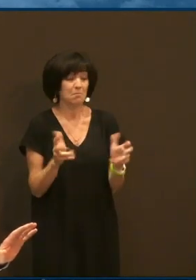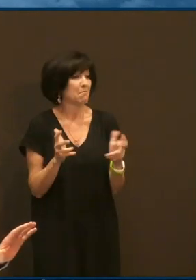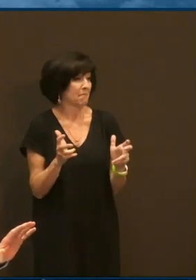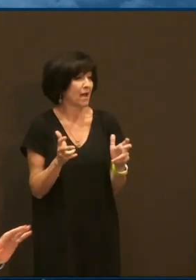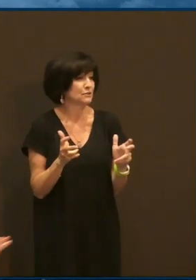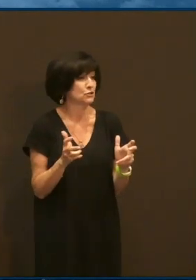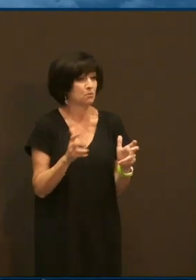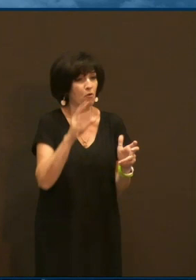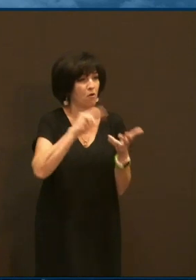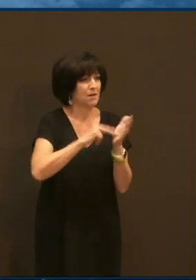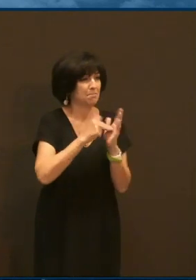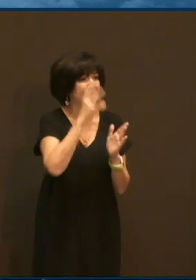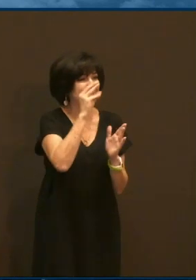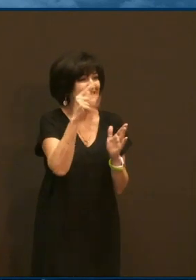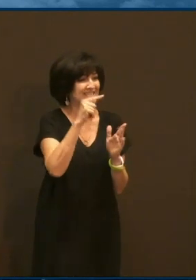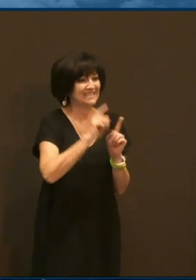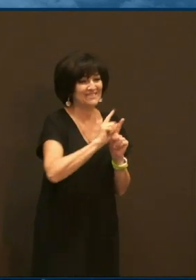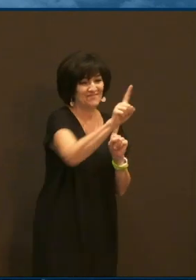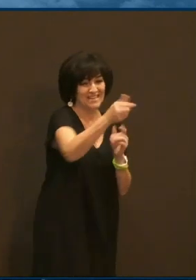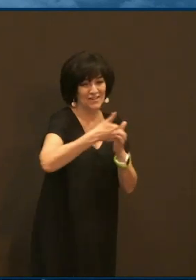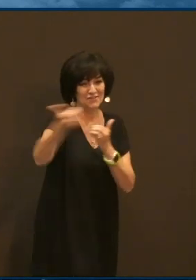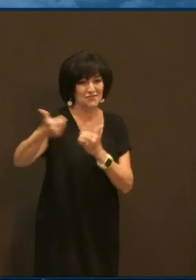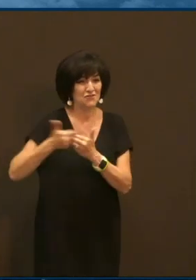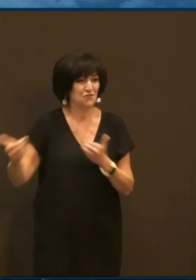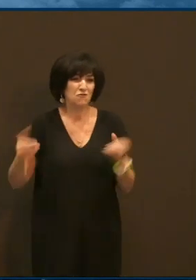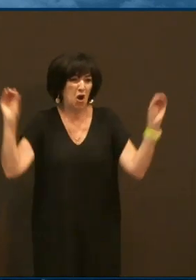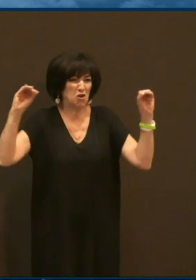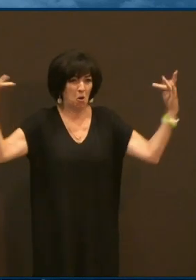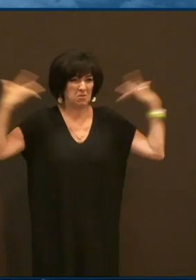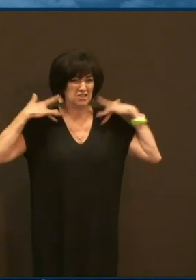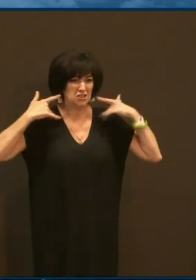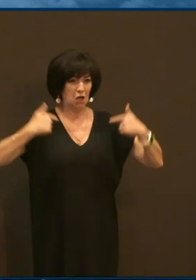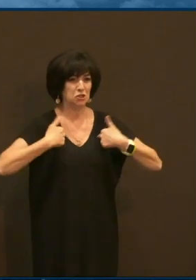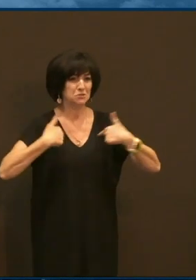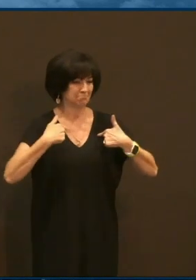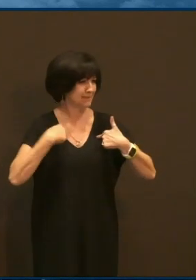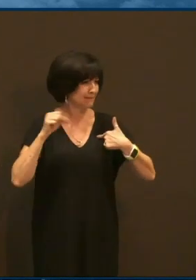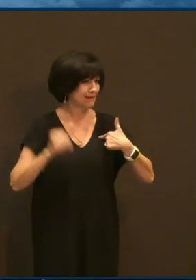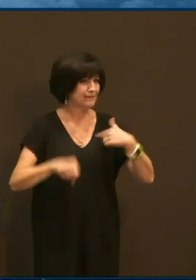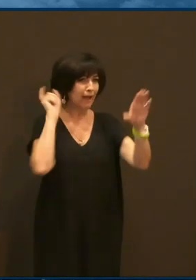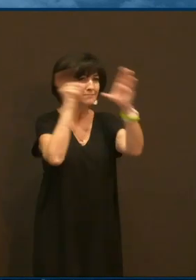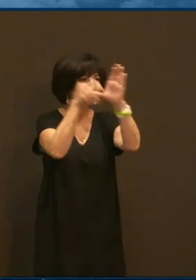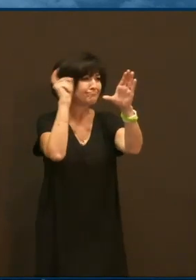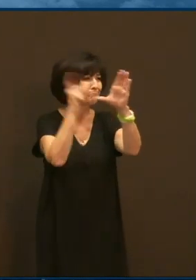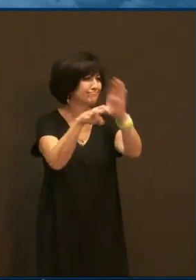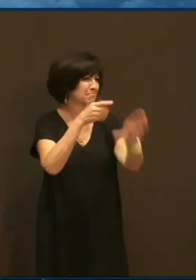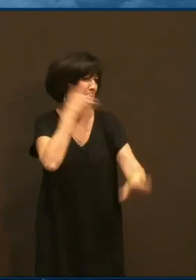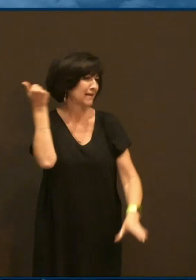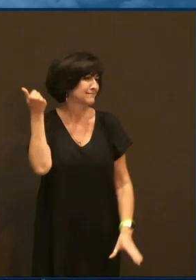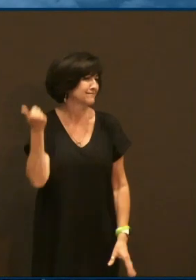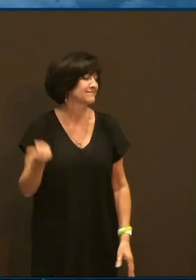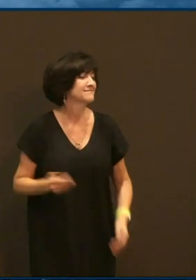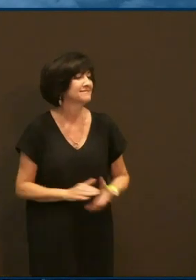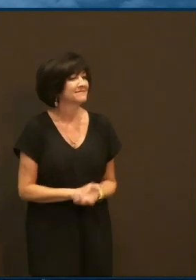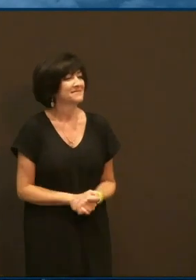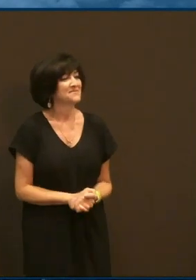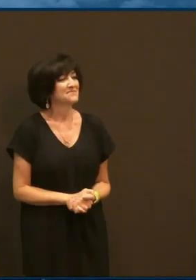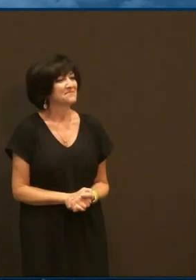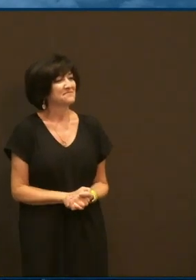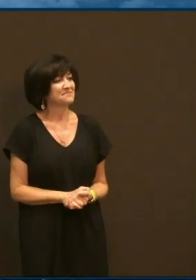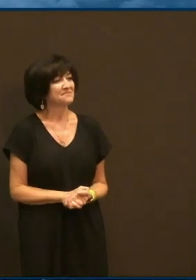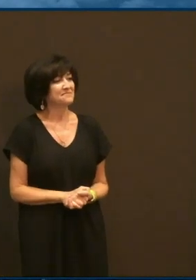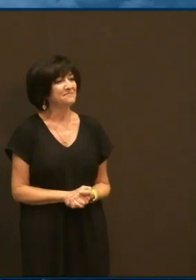better player offensively if I had that much room. The next question is from Cassie Semyon